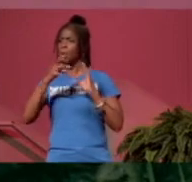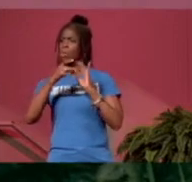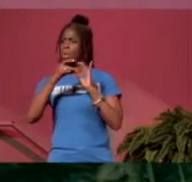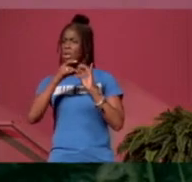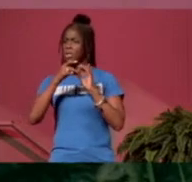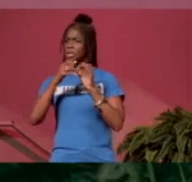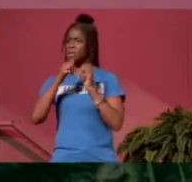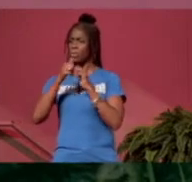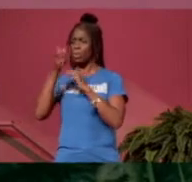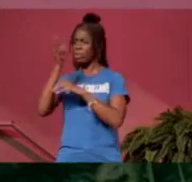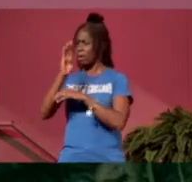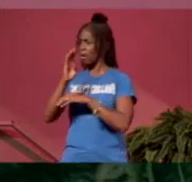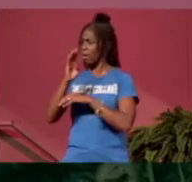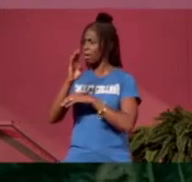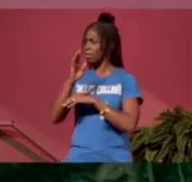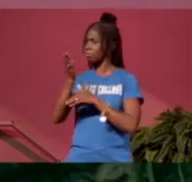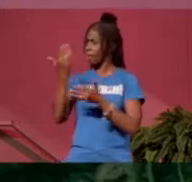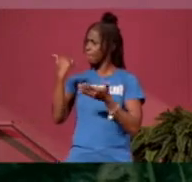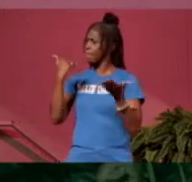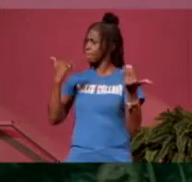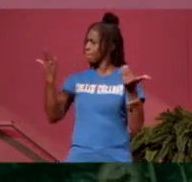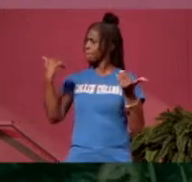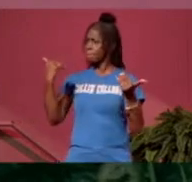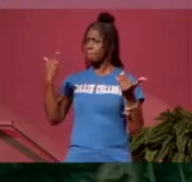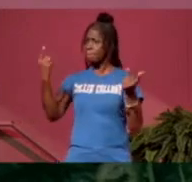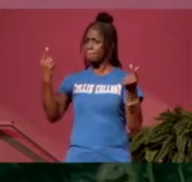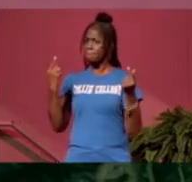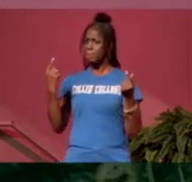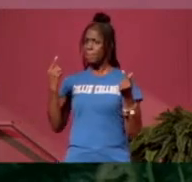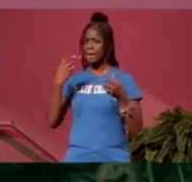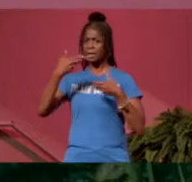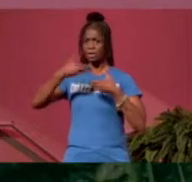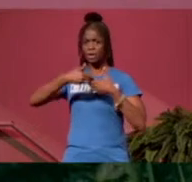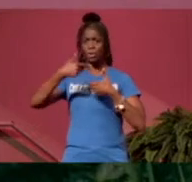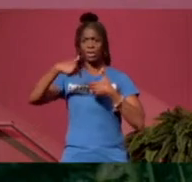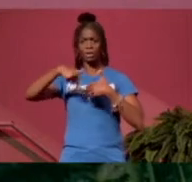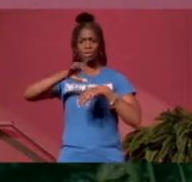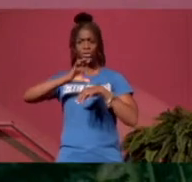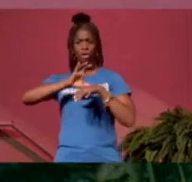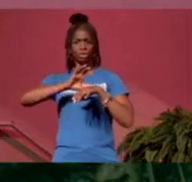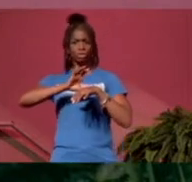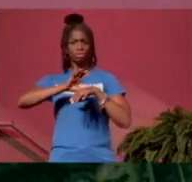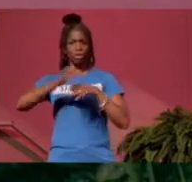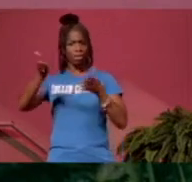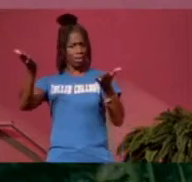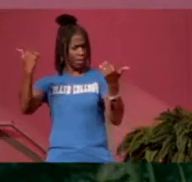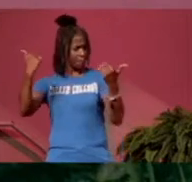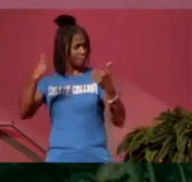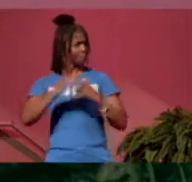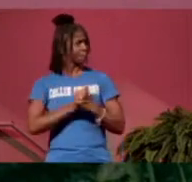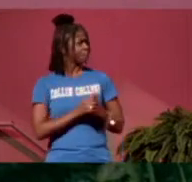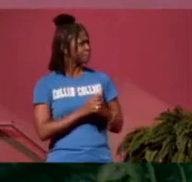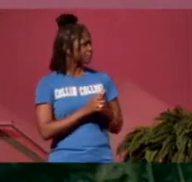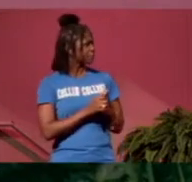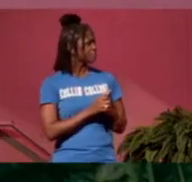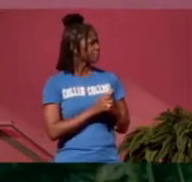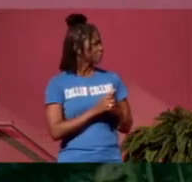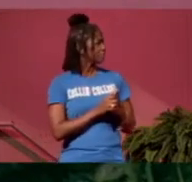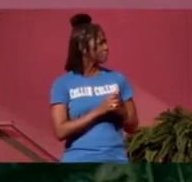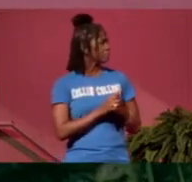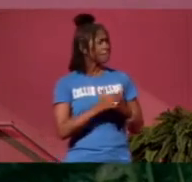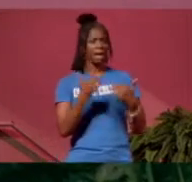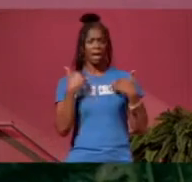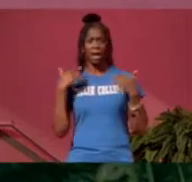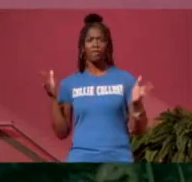that's you, I want you to come on down front and join church. If that's you, I want you to get up out your seat. I want you to have the courage to move. Come on, as